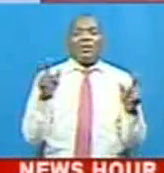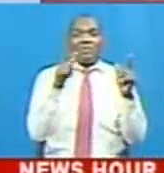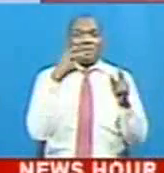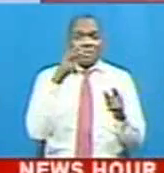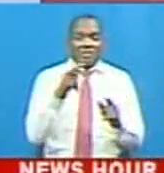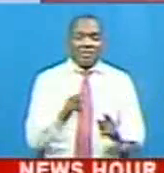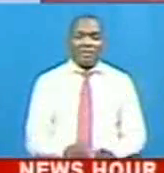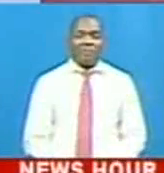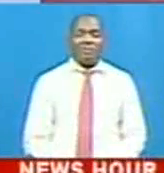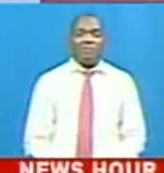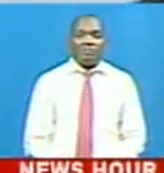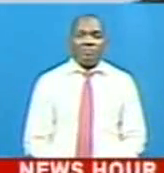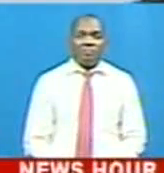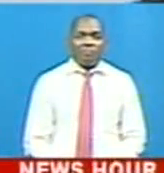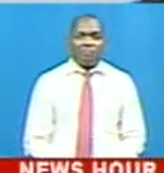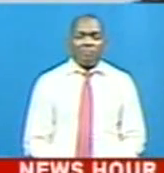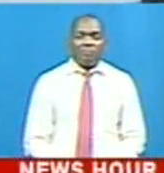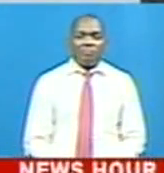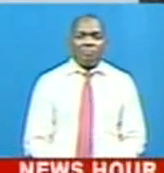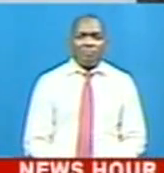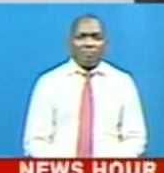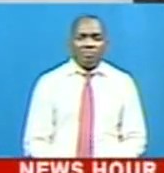24, 2019. Edward Nyako reports.